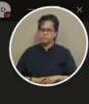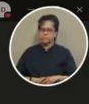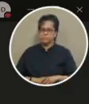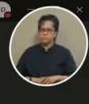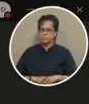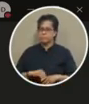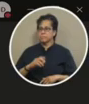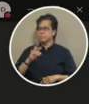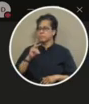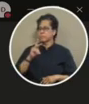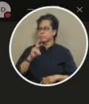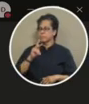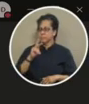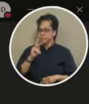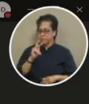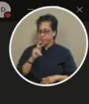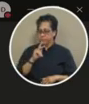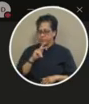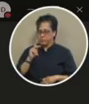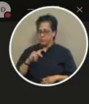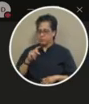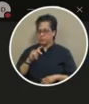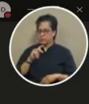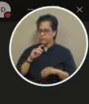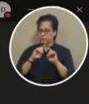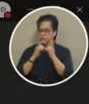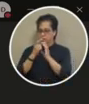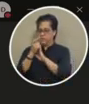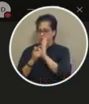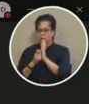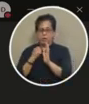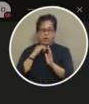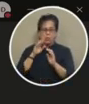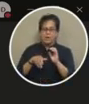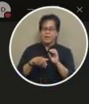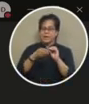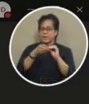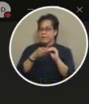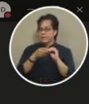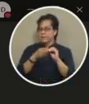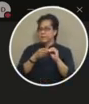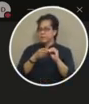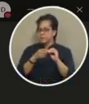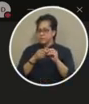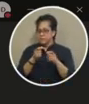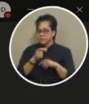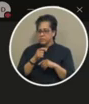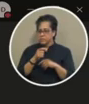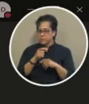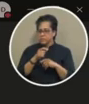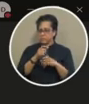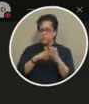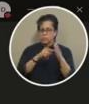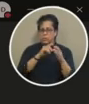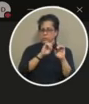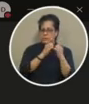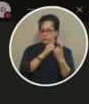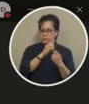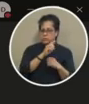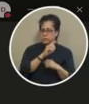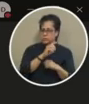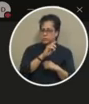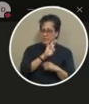This is Carla. I will add language pursuant to the request of Representative Rivera and